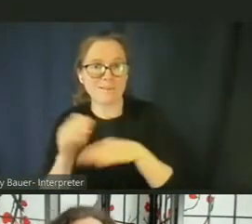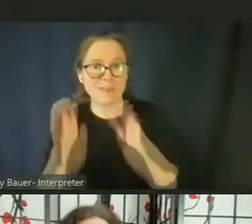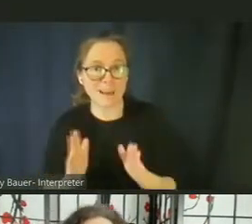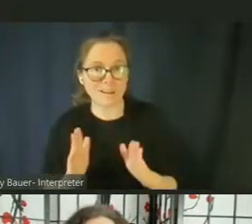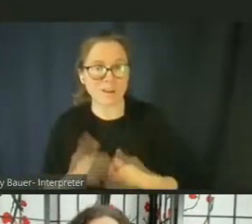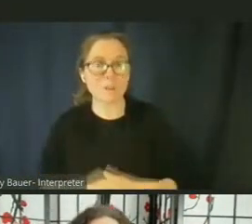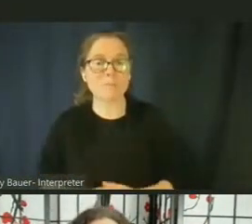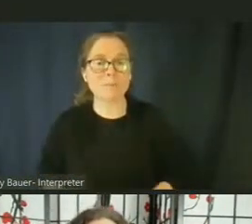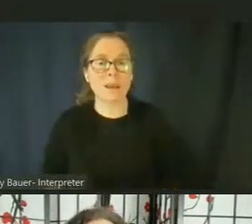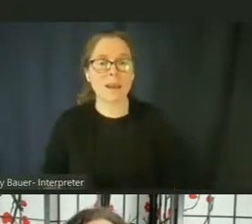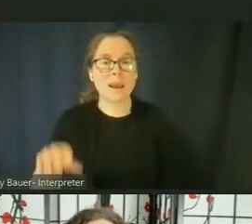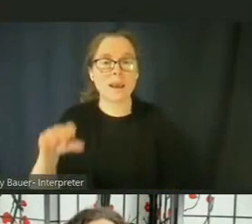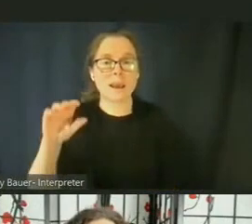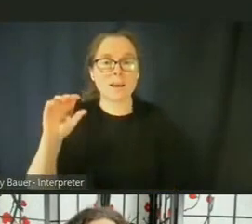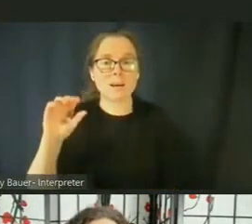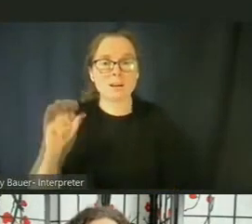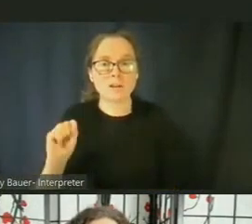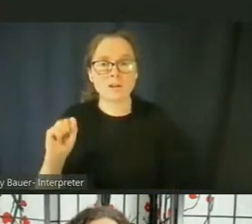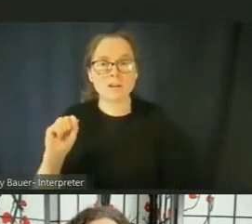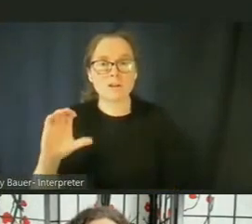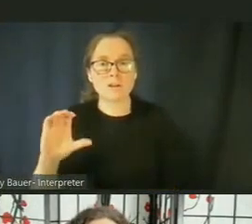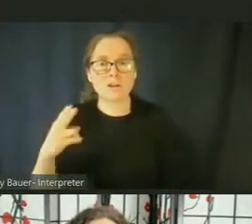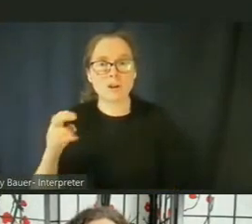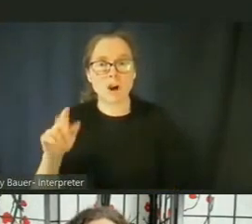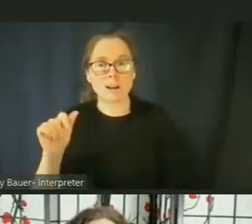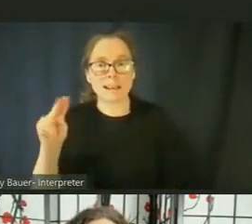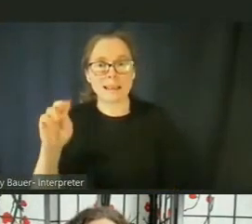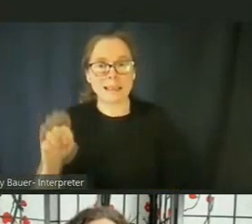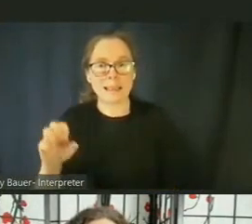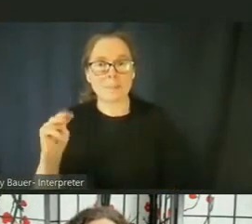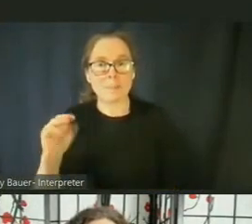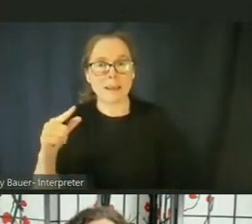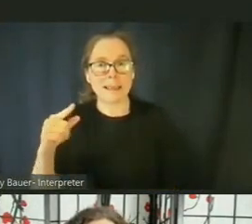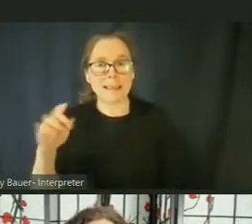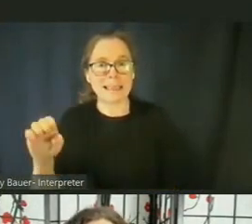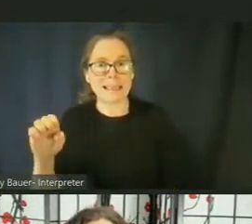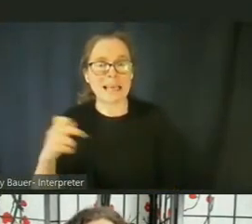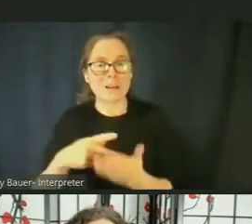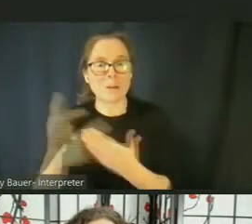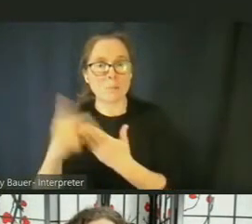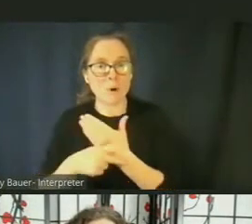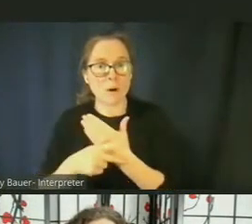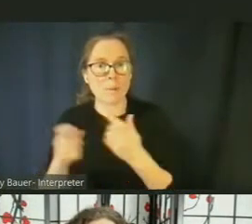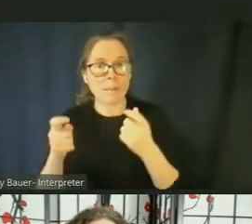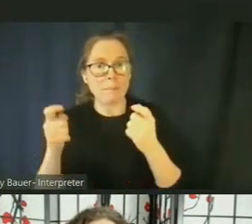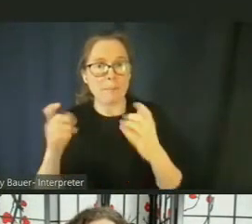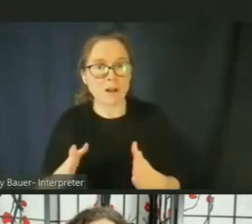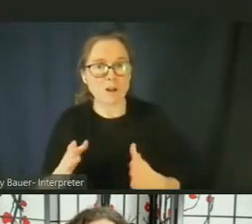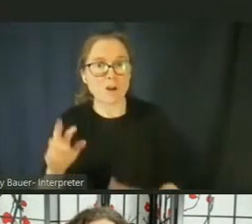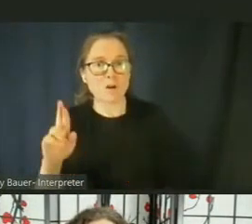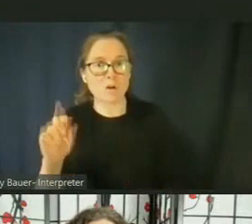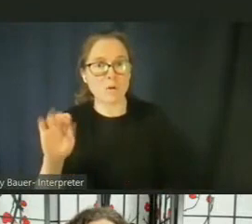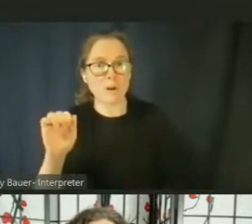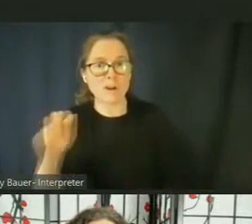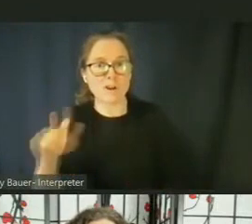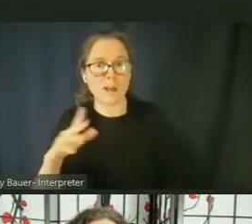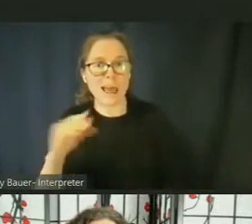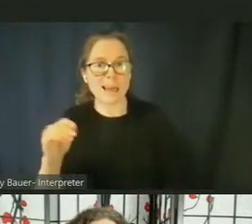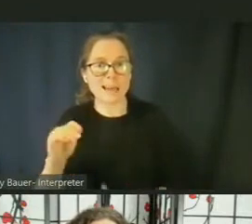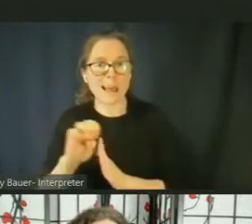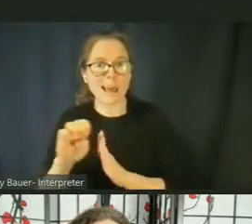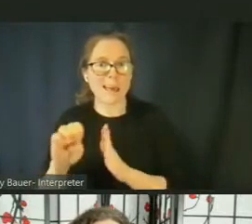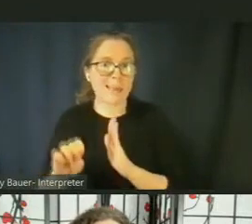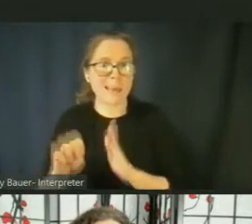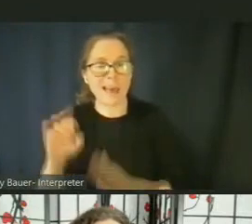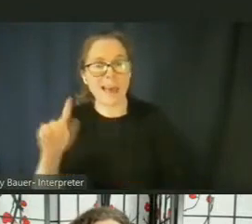have Charlene McGee, who is the Program Manager and leads the Racial and Ethnic Approaches to Community Health, which